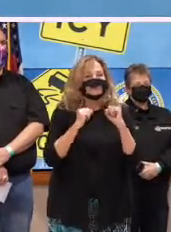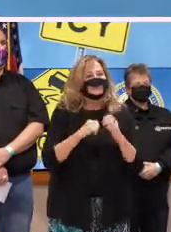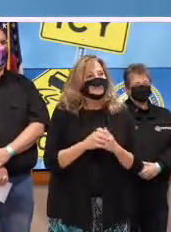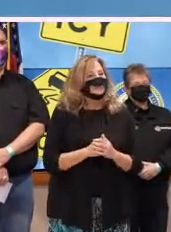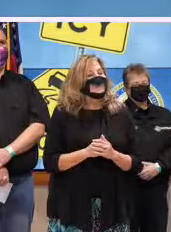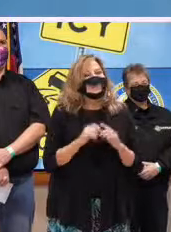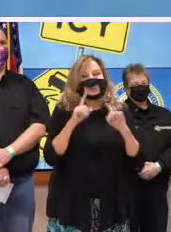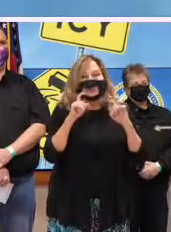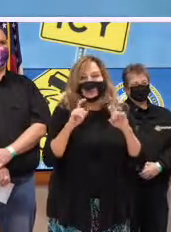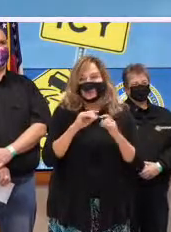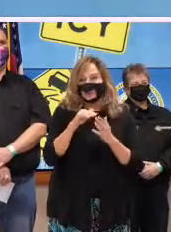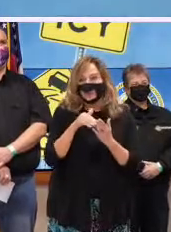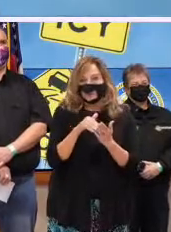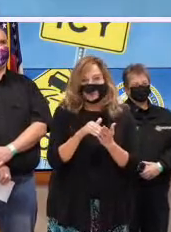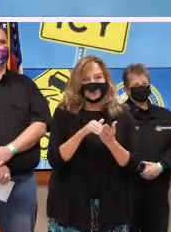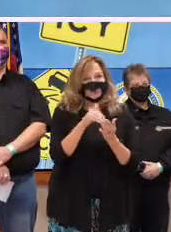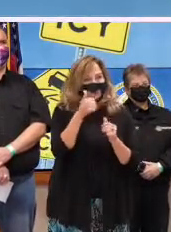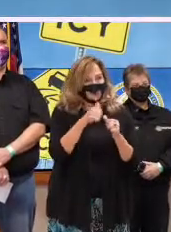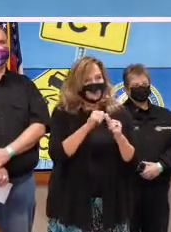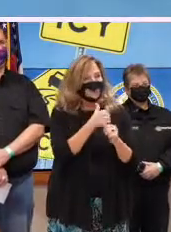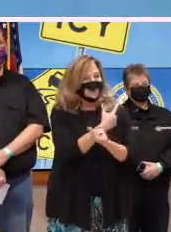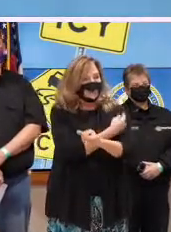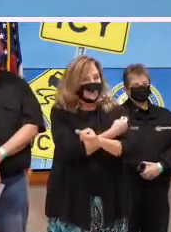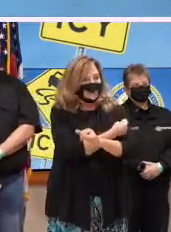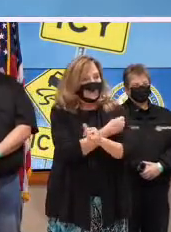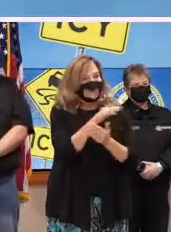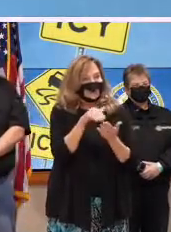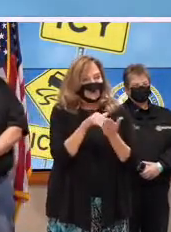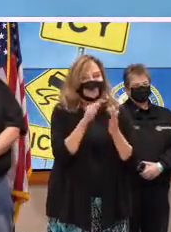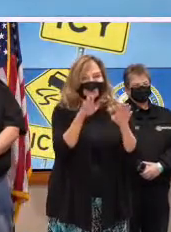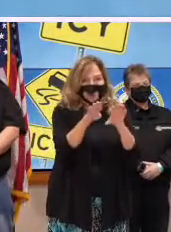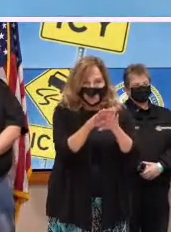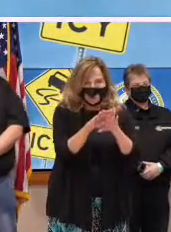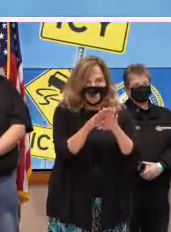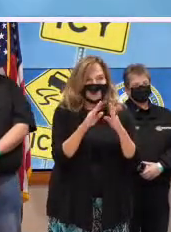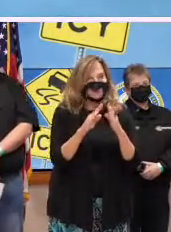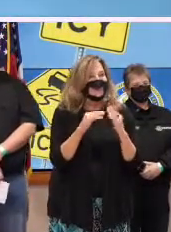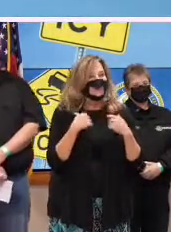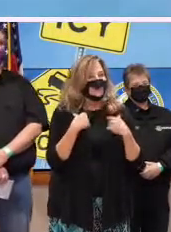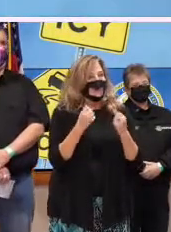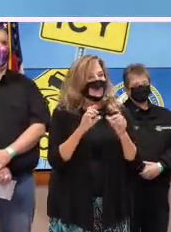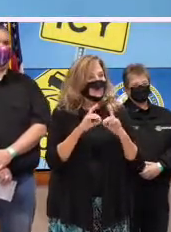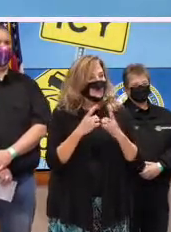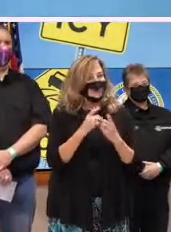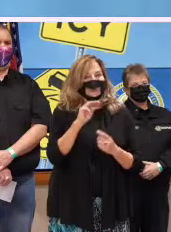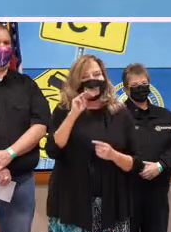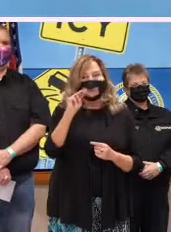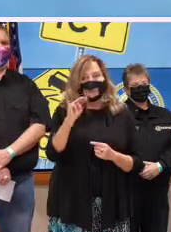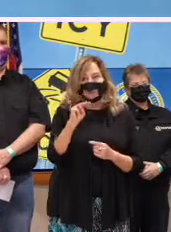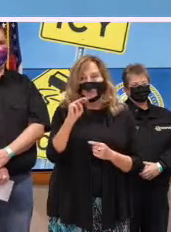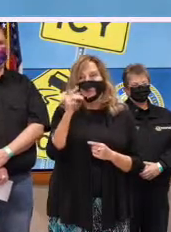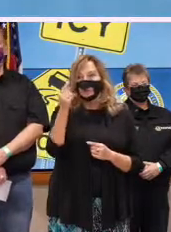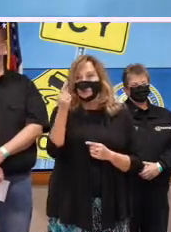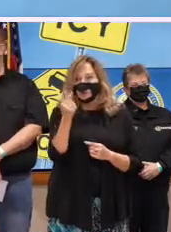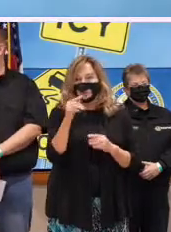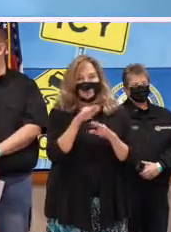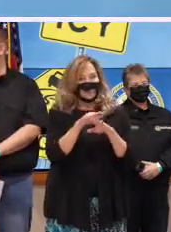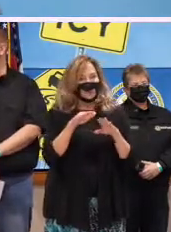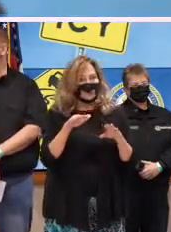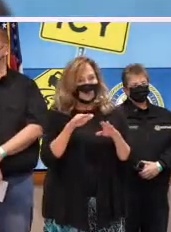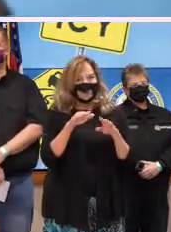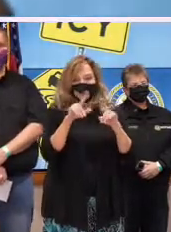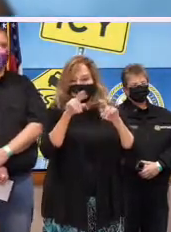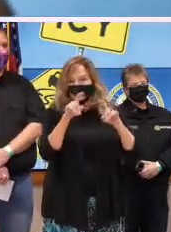and the vaccination centers will be closed at the City of Houston Health Department on Monday and Tuesday. They will be